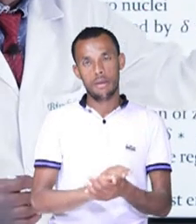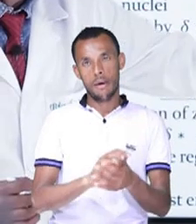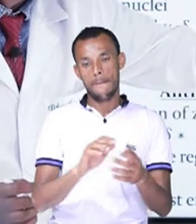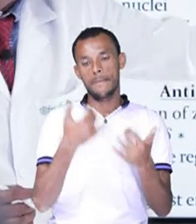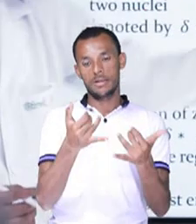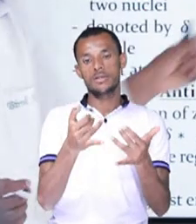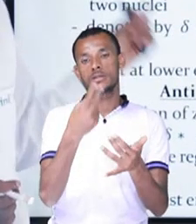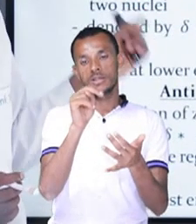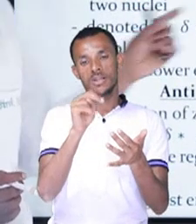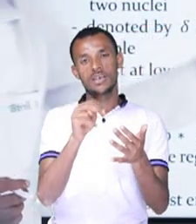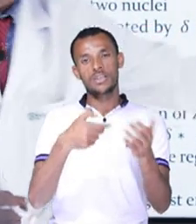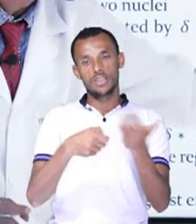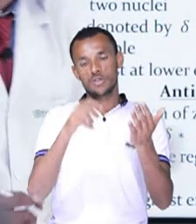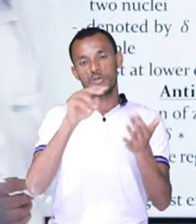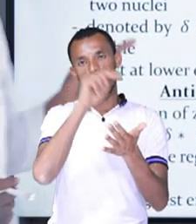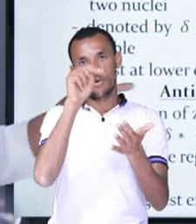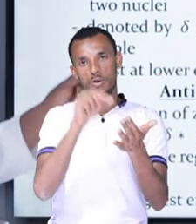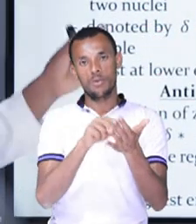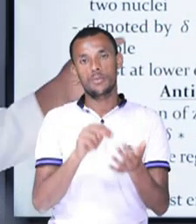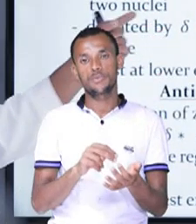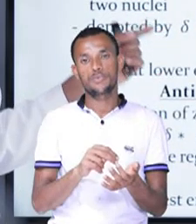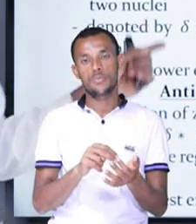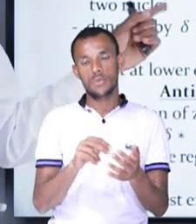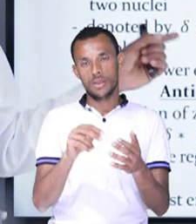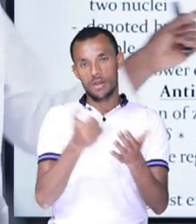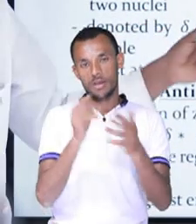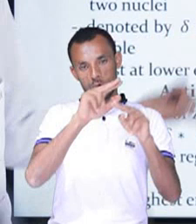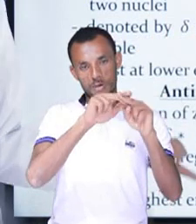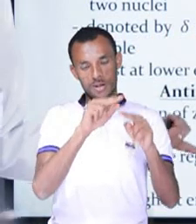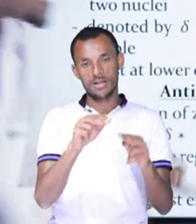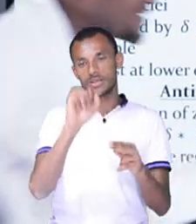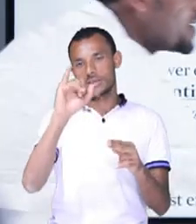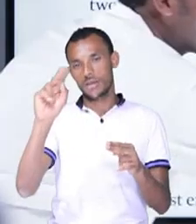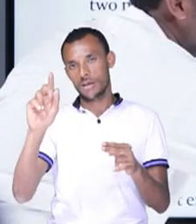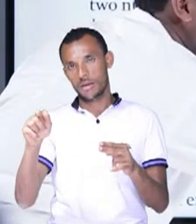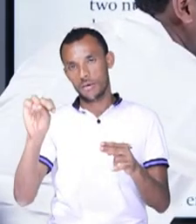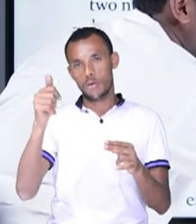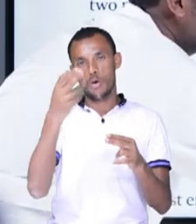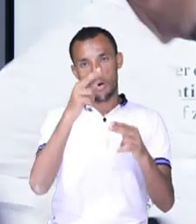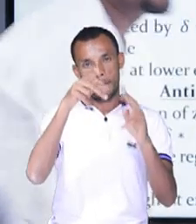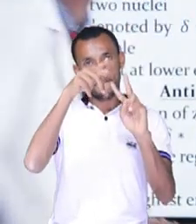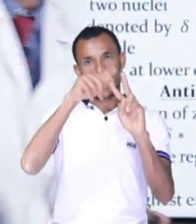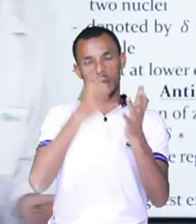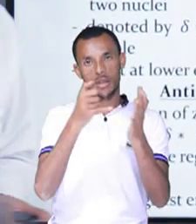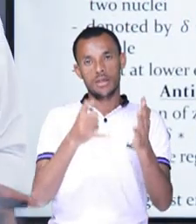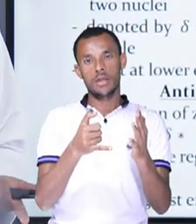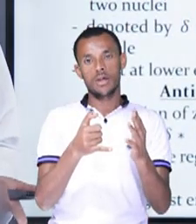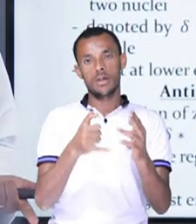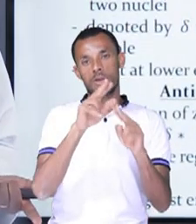Present the charge of the density between the 2 nuclei. Again, denoted by sigma or pi. Yes, because this is represented by